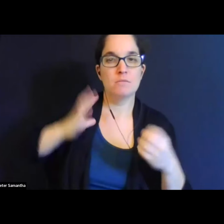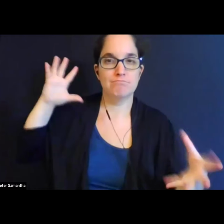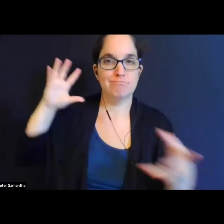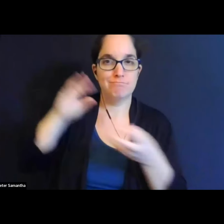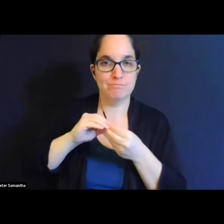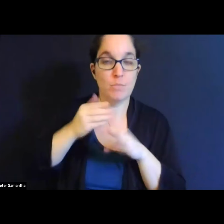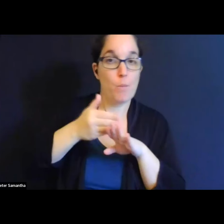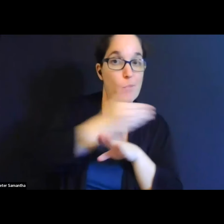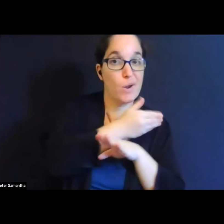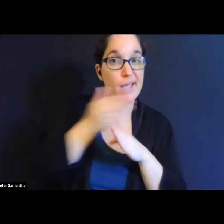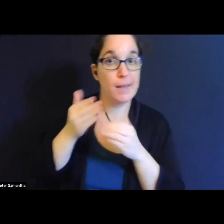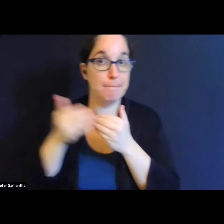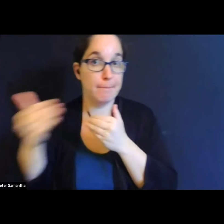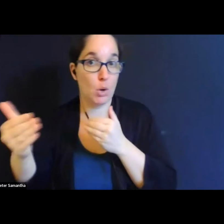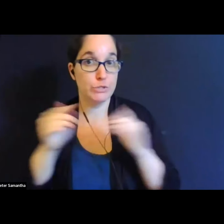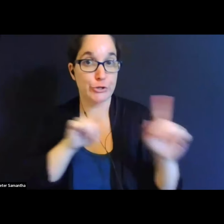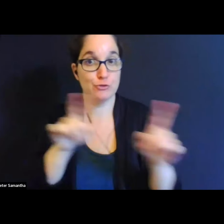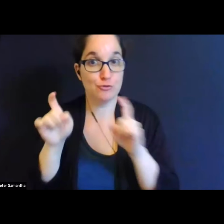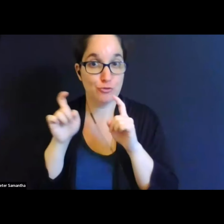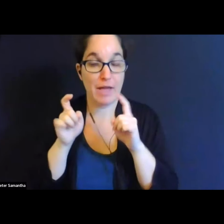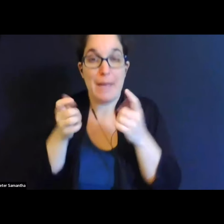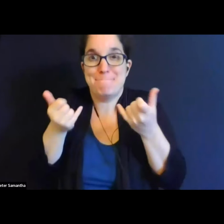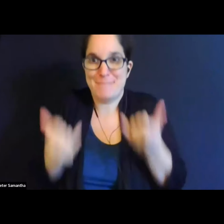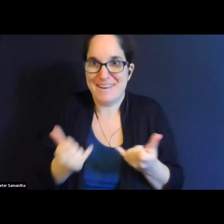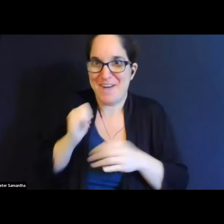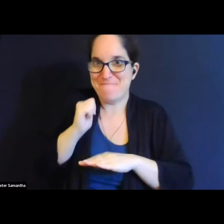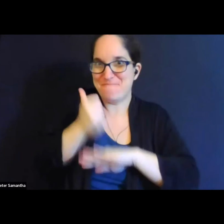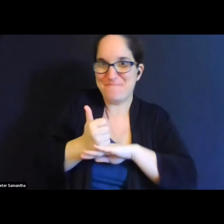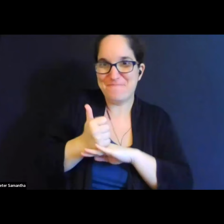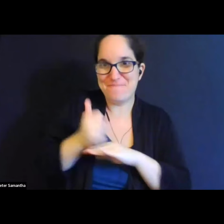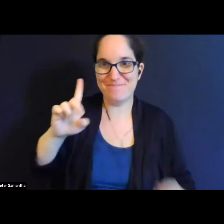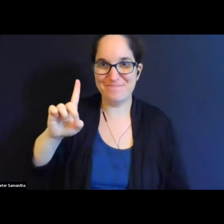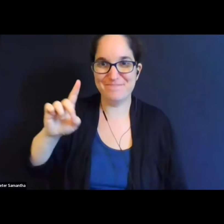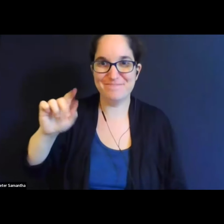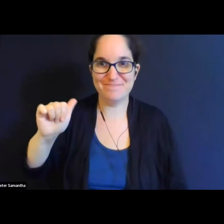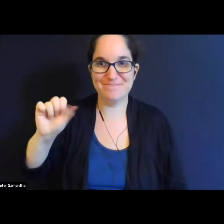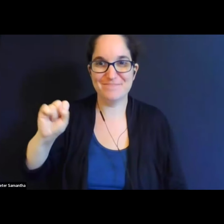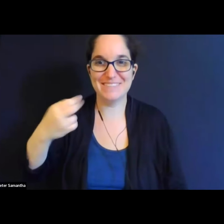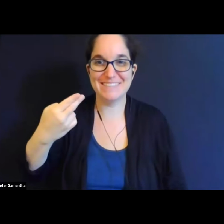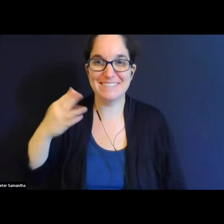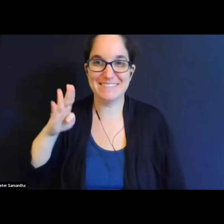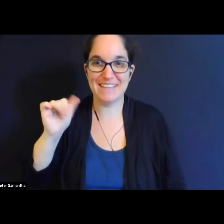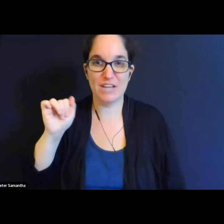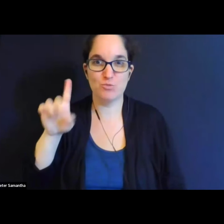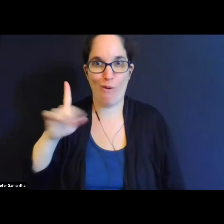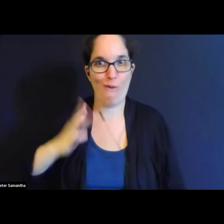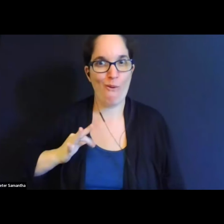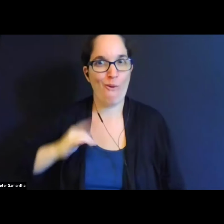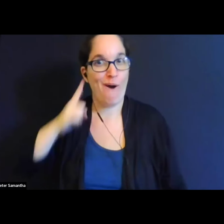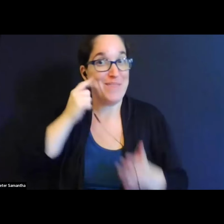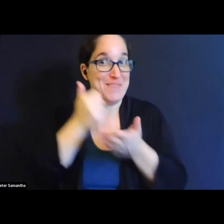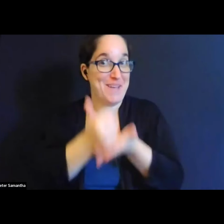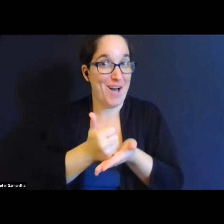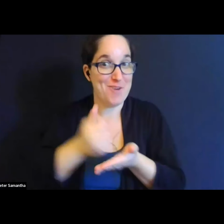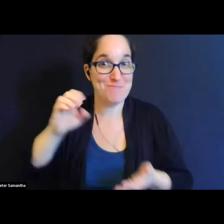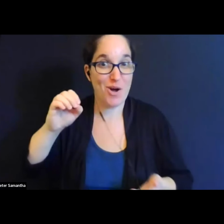pre-post surveys, but there is now a built-in dashboard and survey for you. And Sharon, I think that would really be helpful to Oasis too, to know